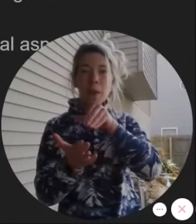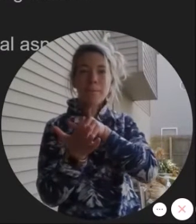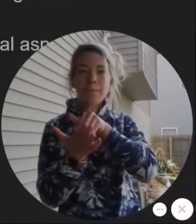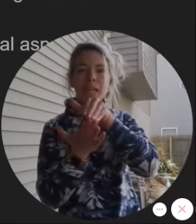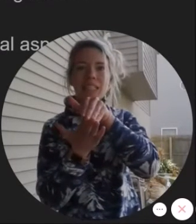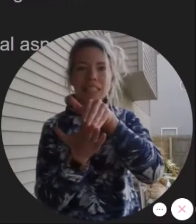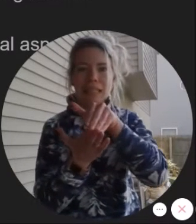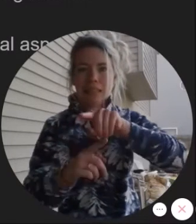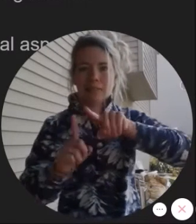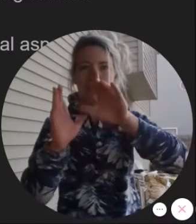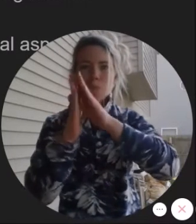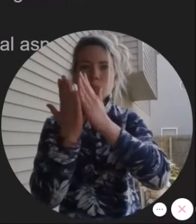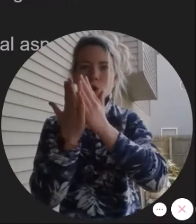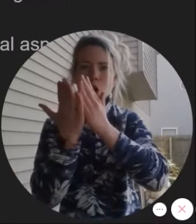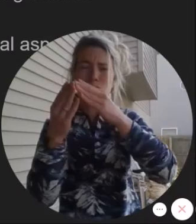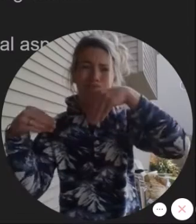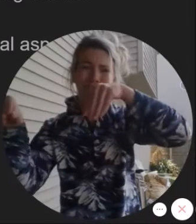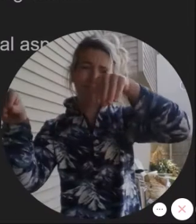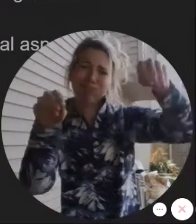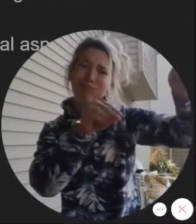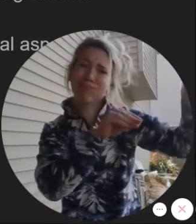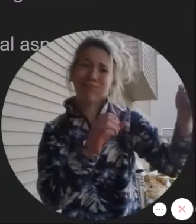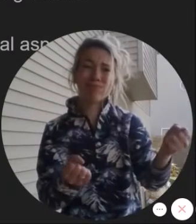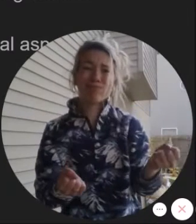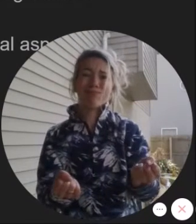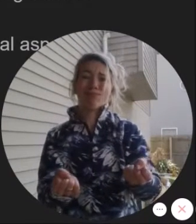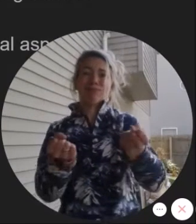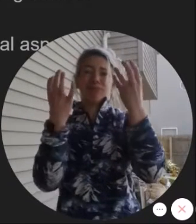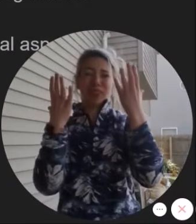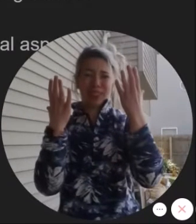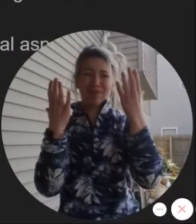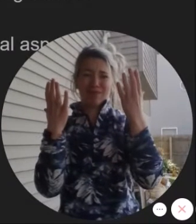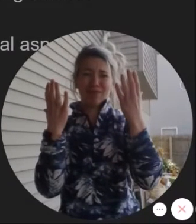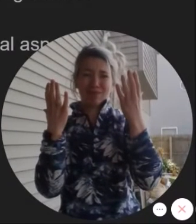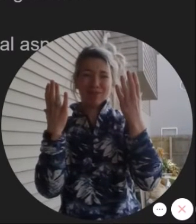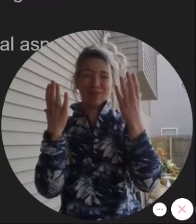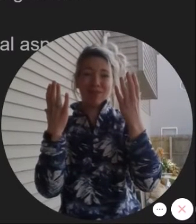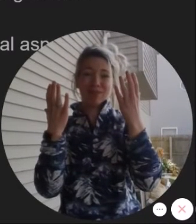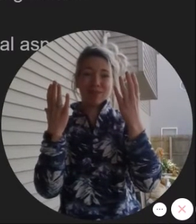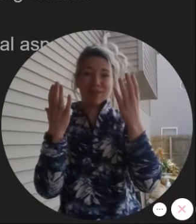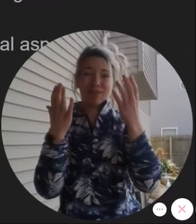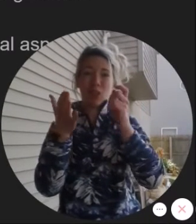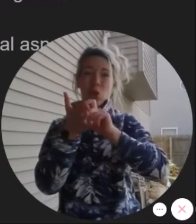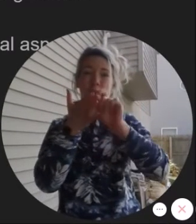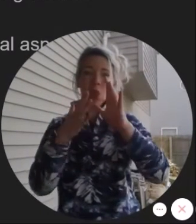So that book sold more than 450 million copies worldwide.